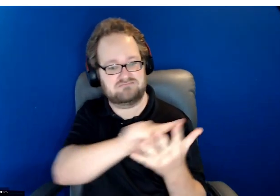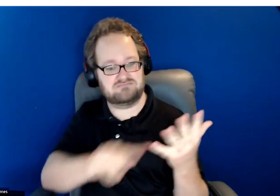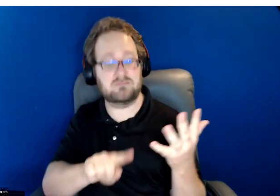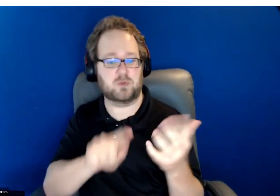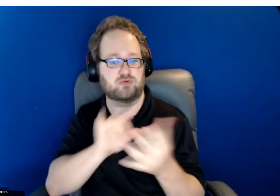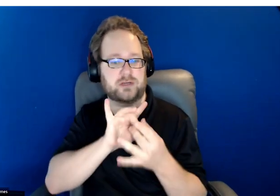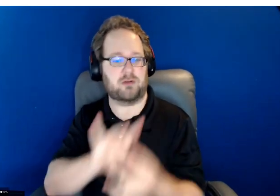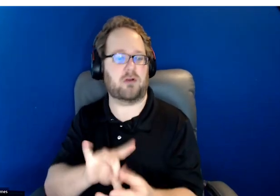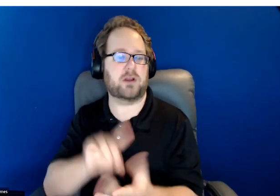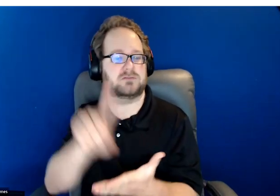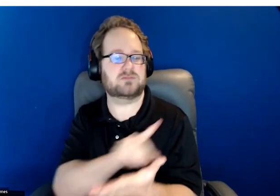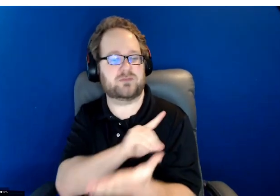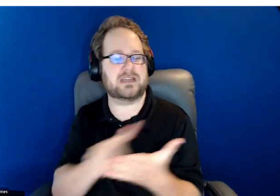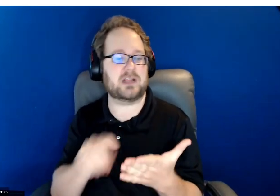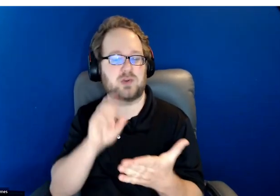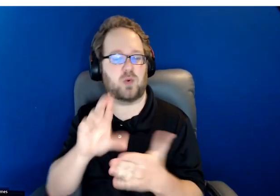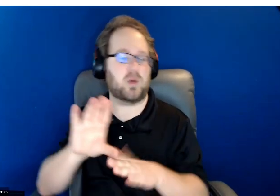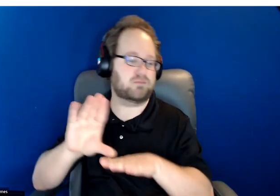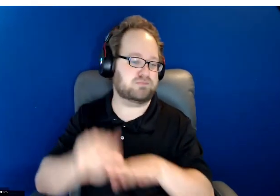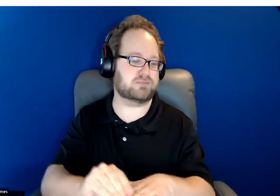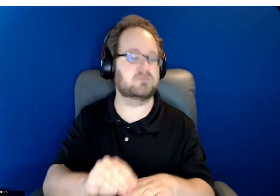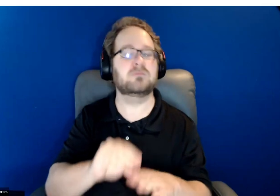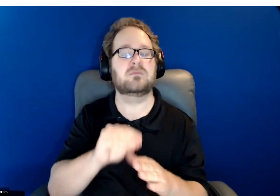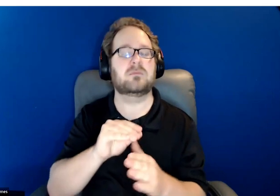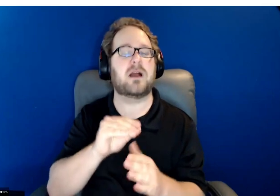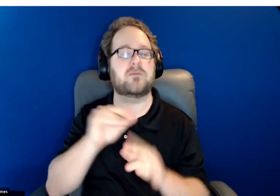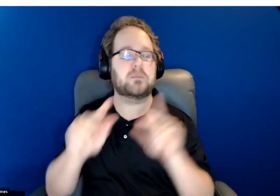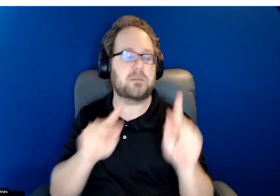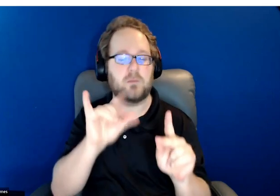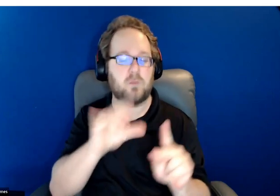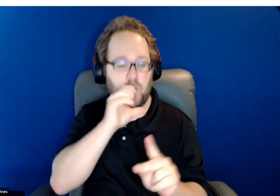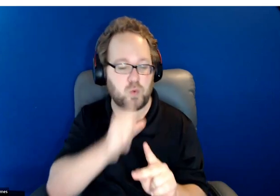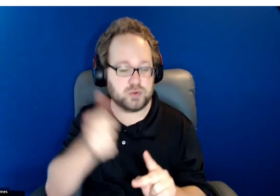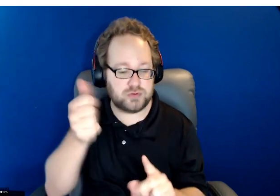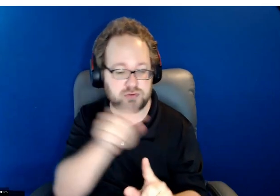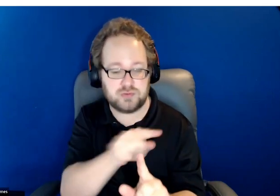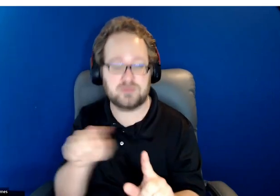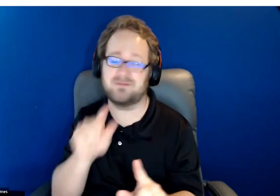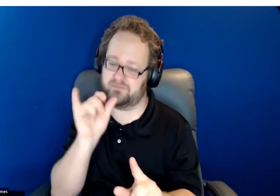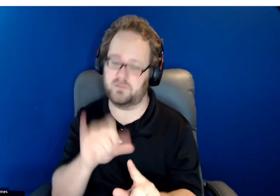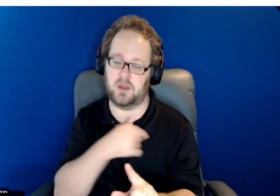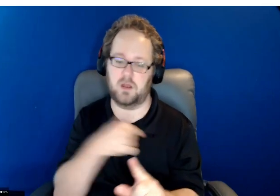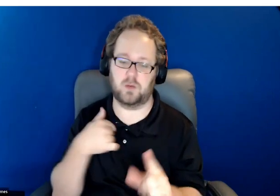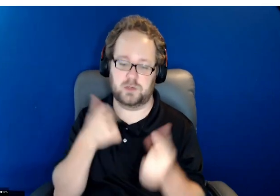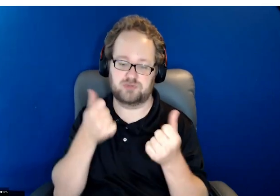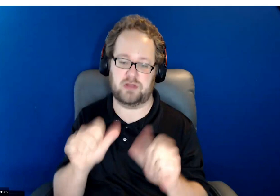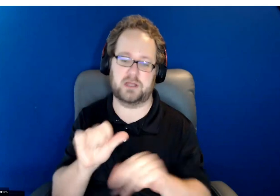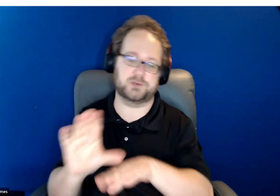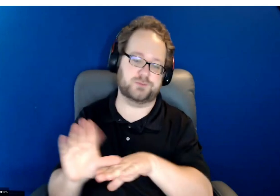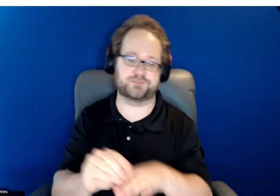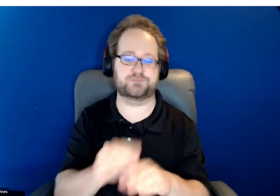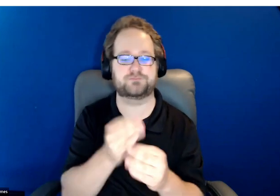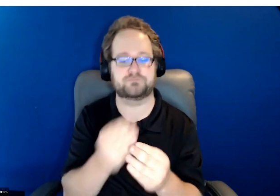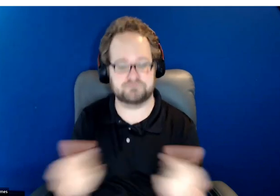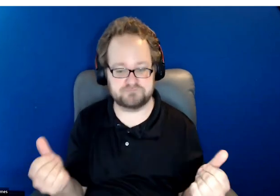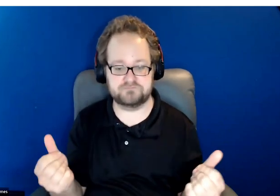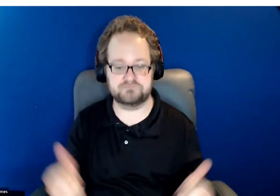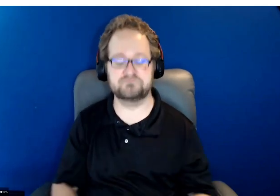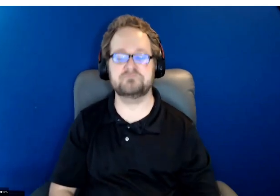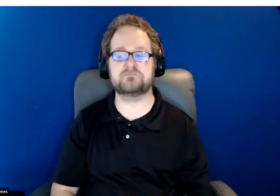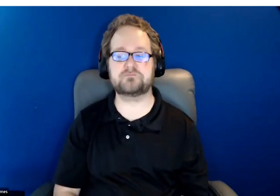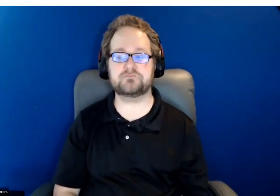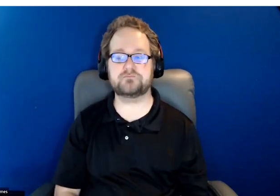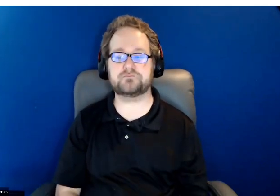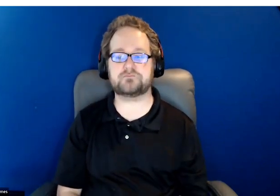the link to the right of your screen here, and we'll be putting that in the chat